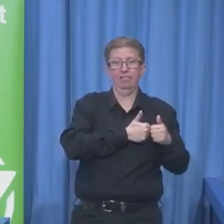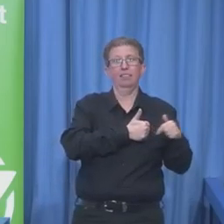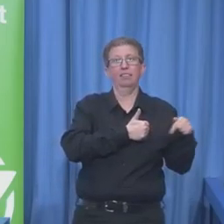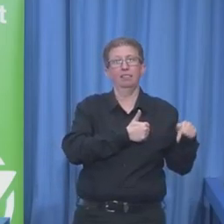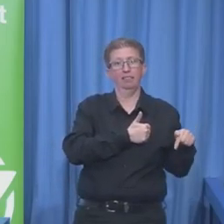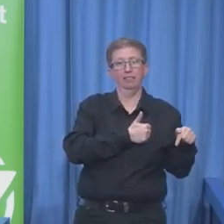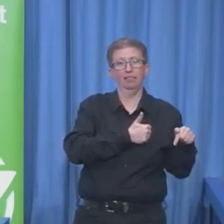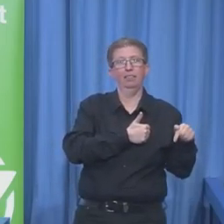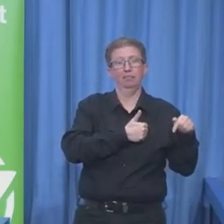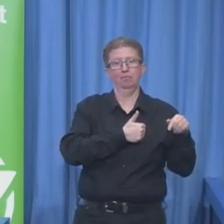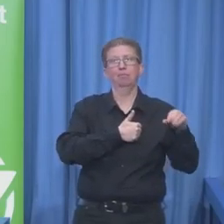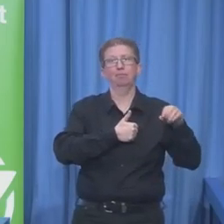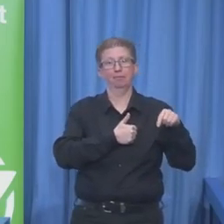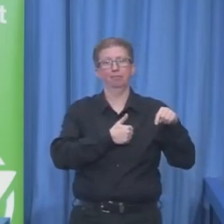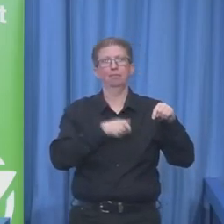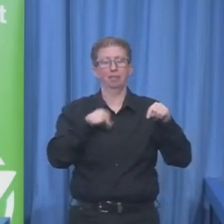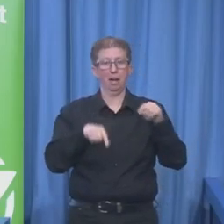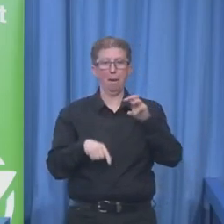person